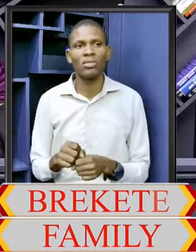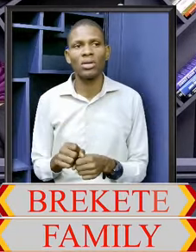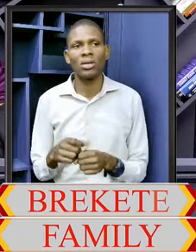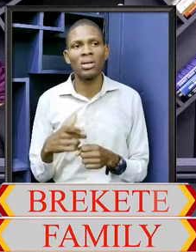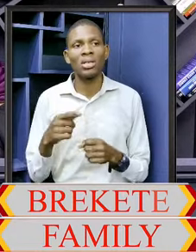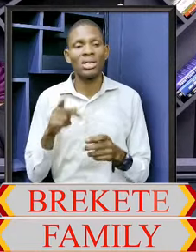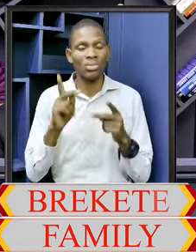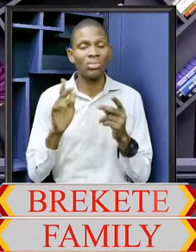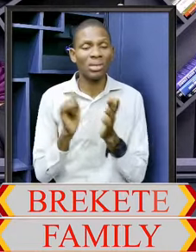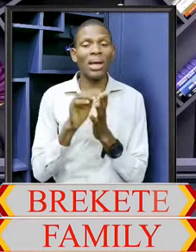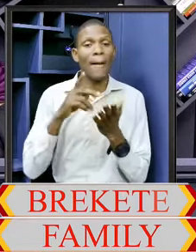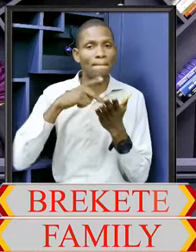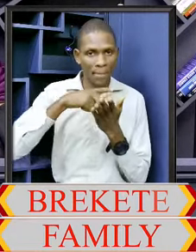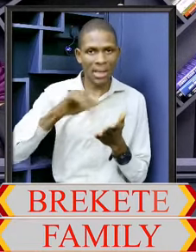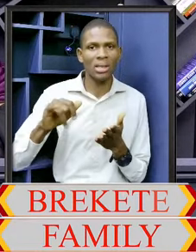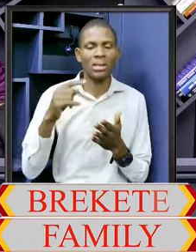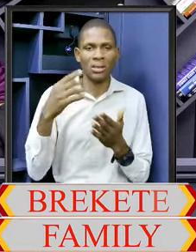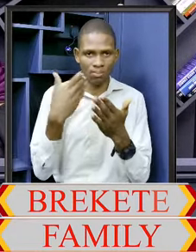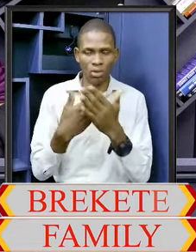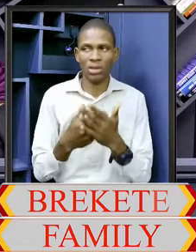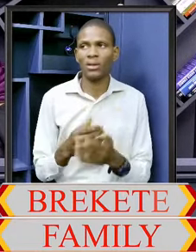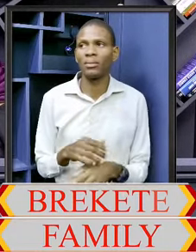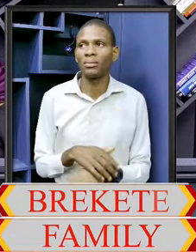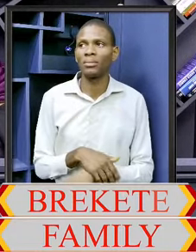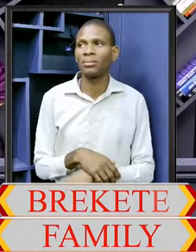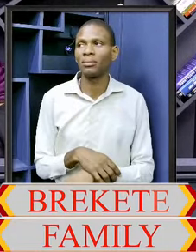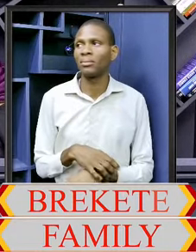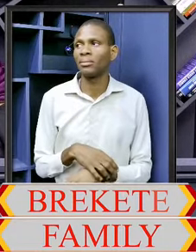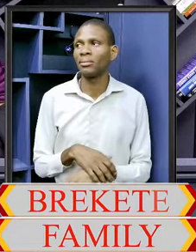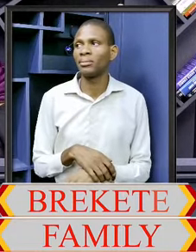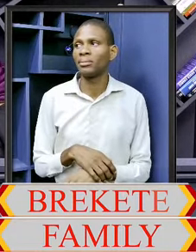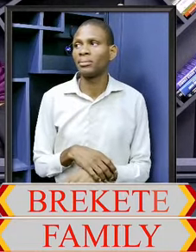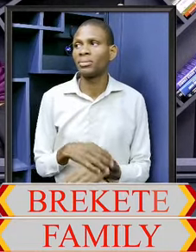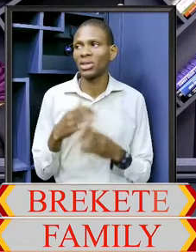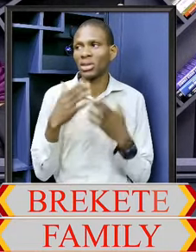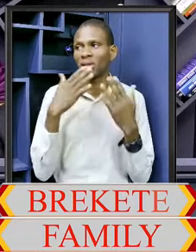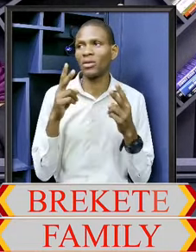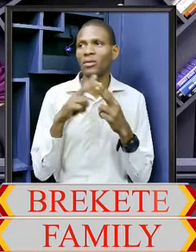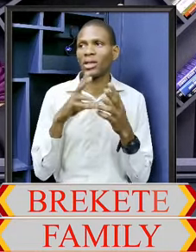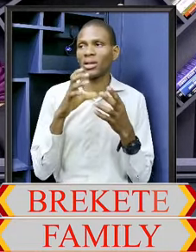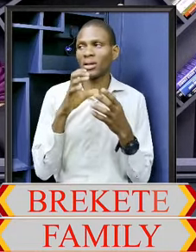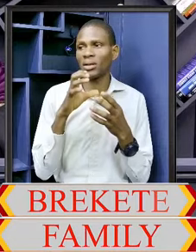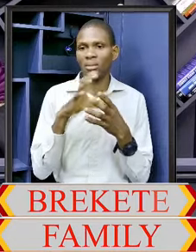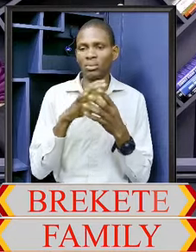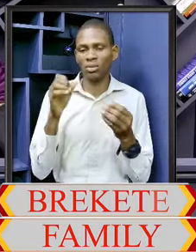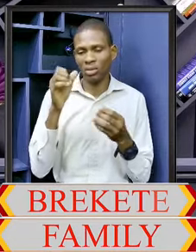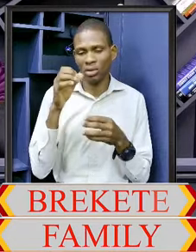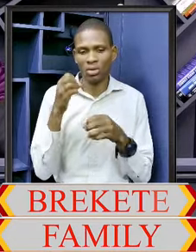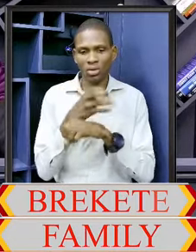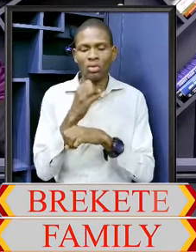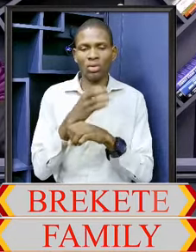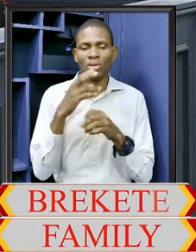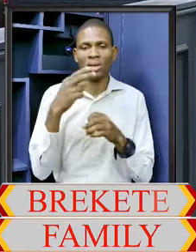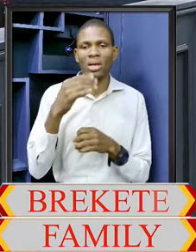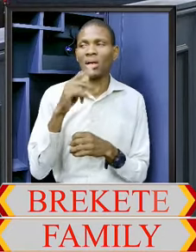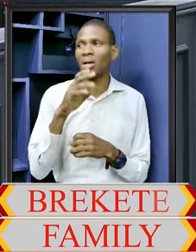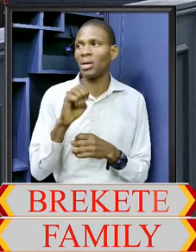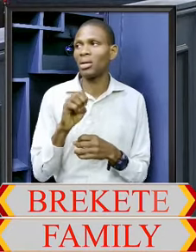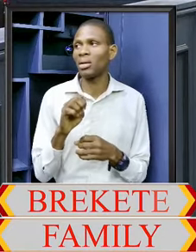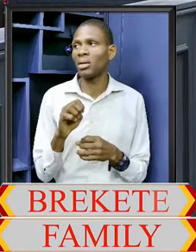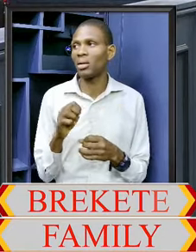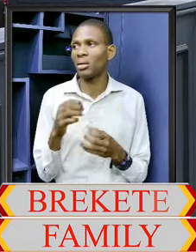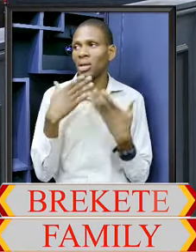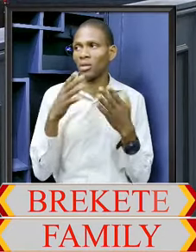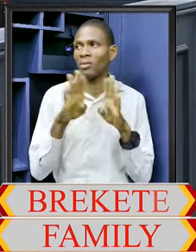Now. The people where they pay the money. Mm-hmm. Thank you. Thank you very much, consultant. I thank you,